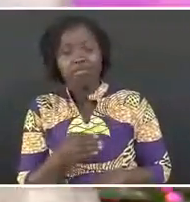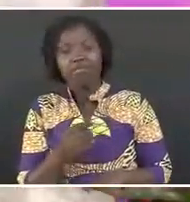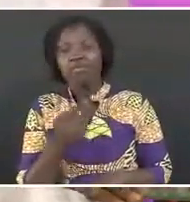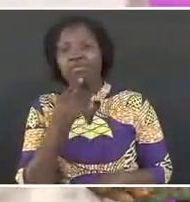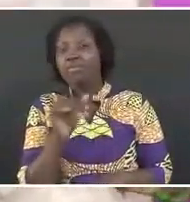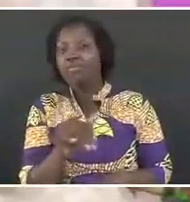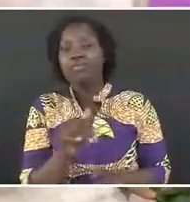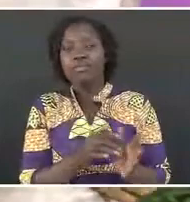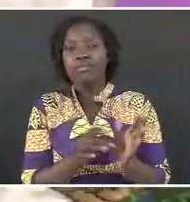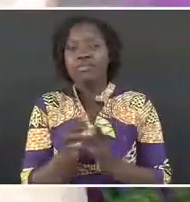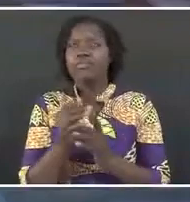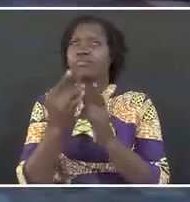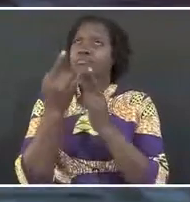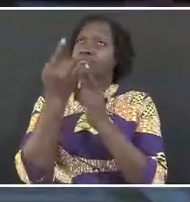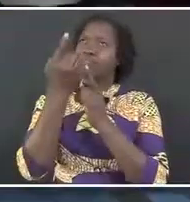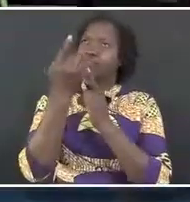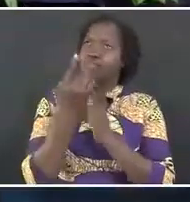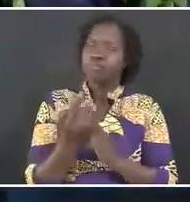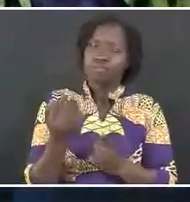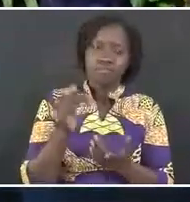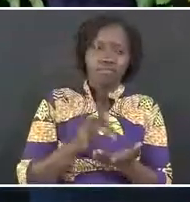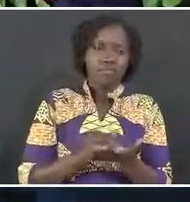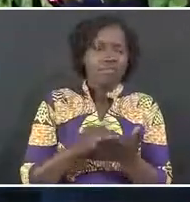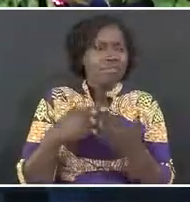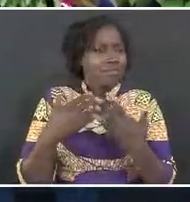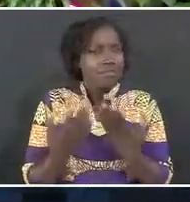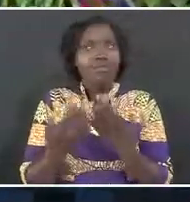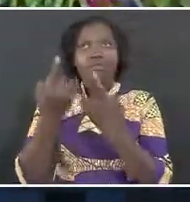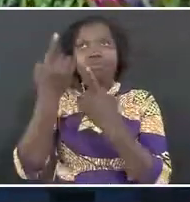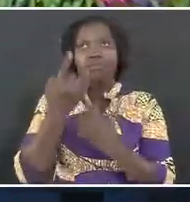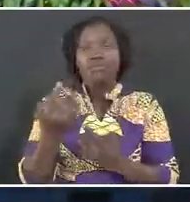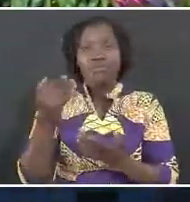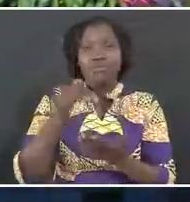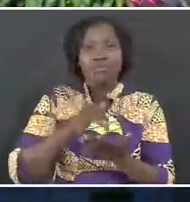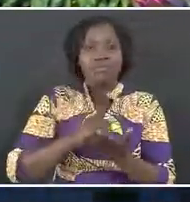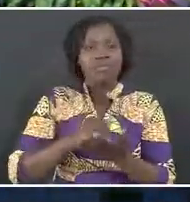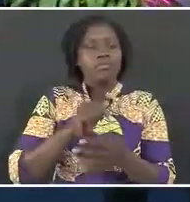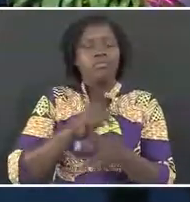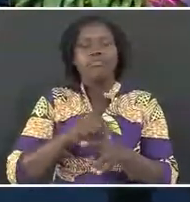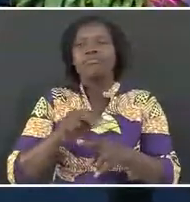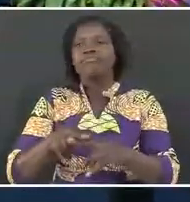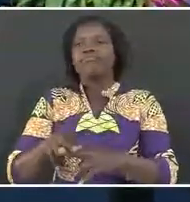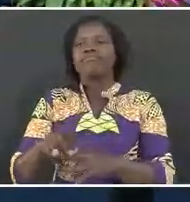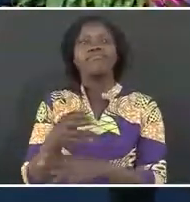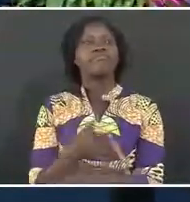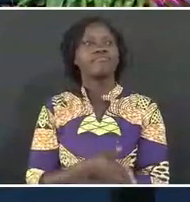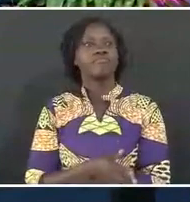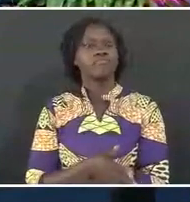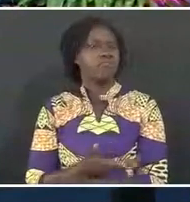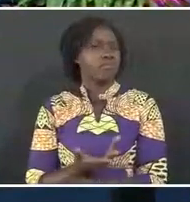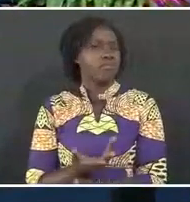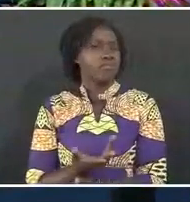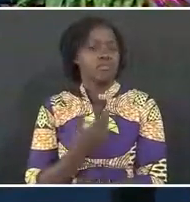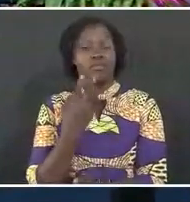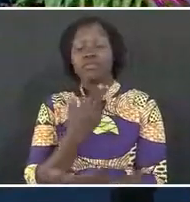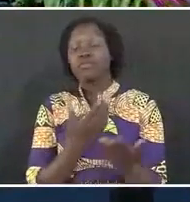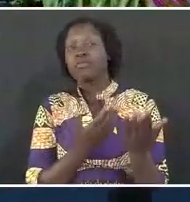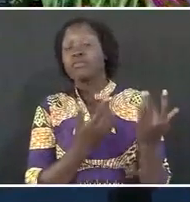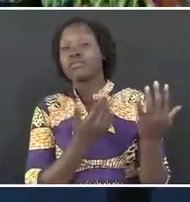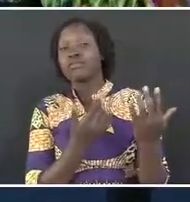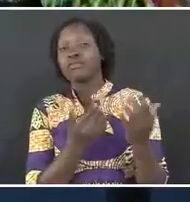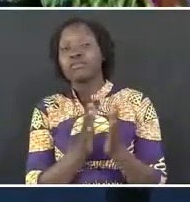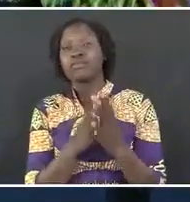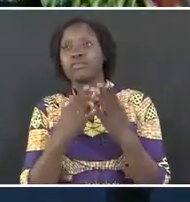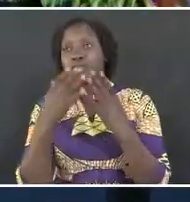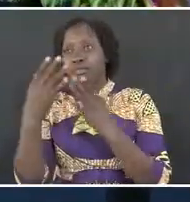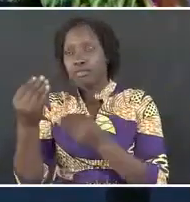saying that Jesus is coming again. How does he come again while we are seated here? Who do you expect should